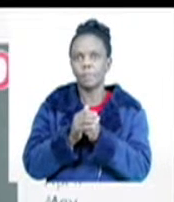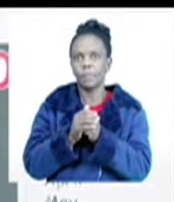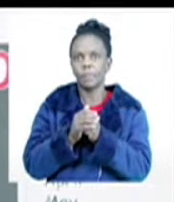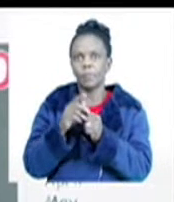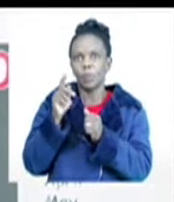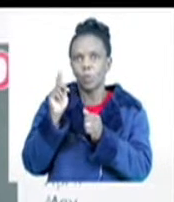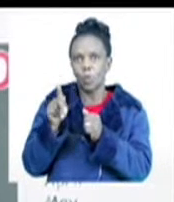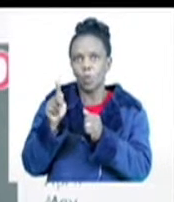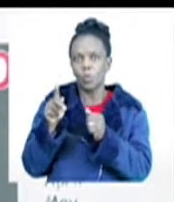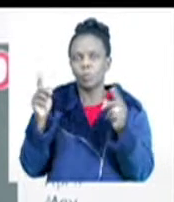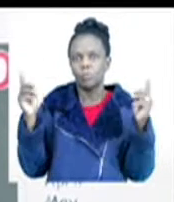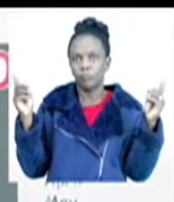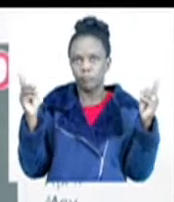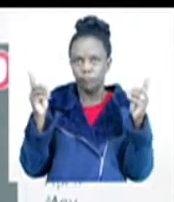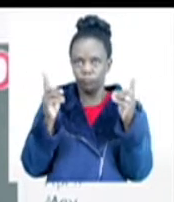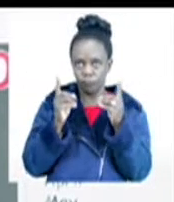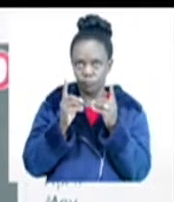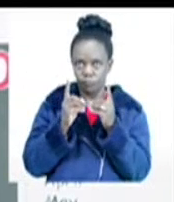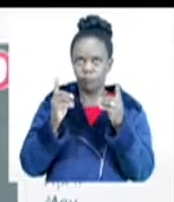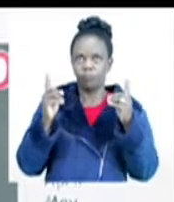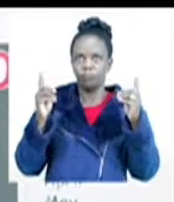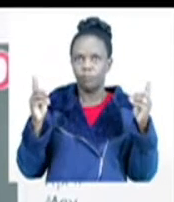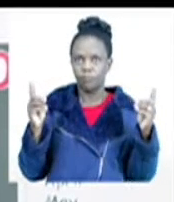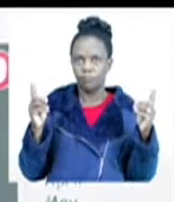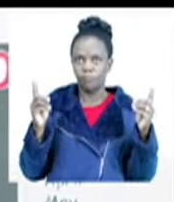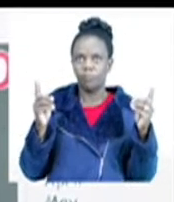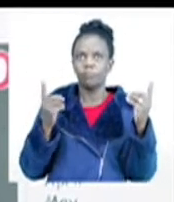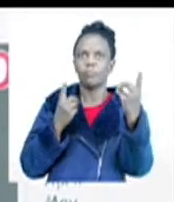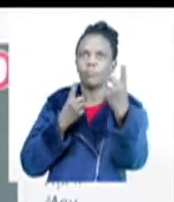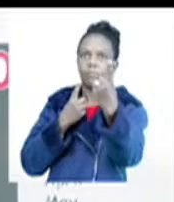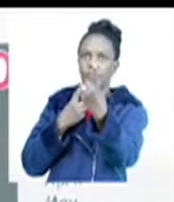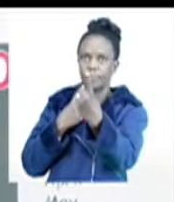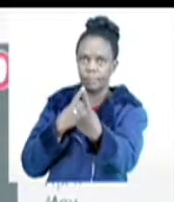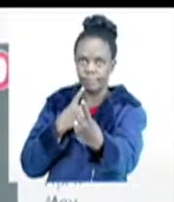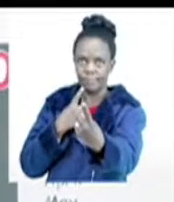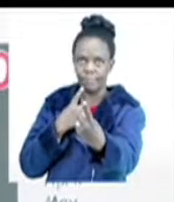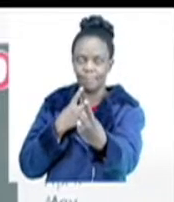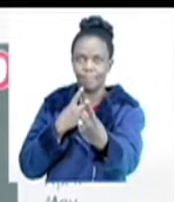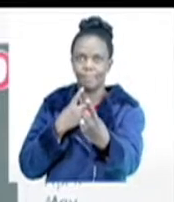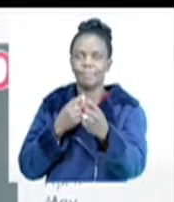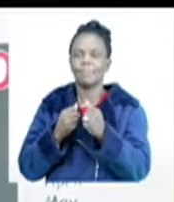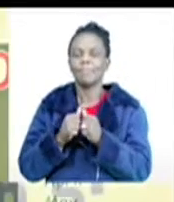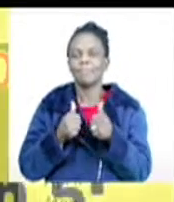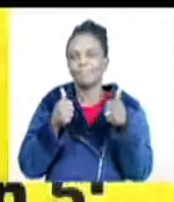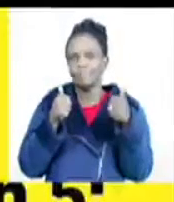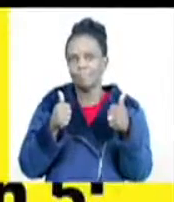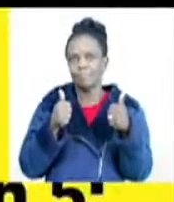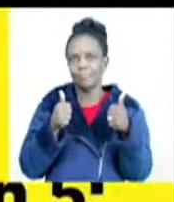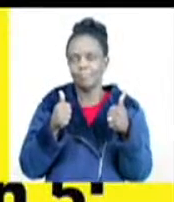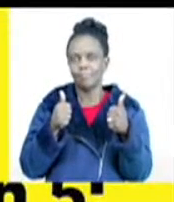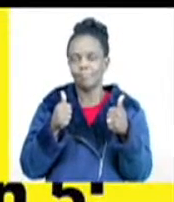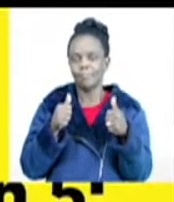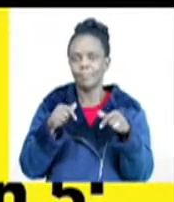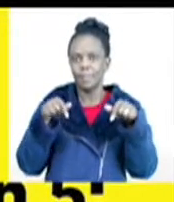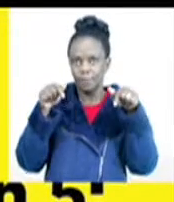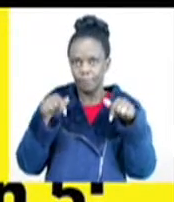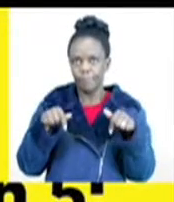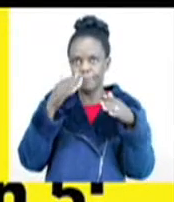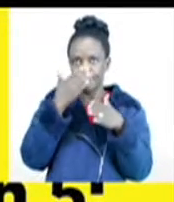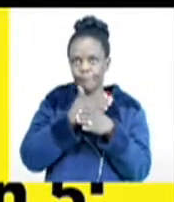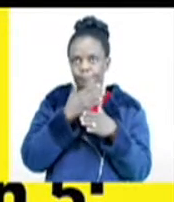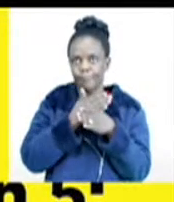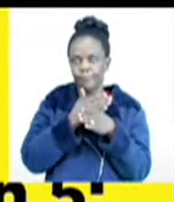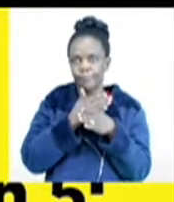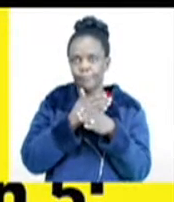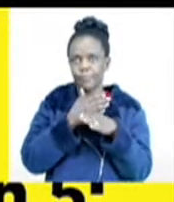your social distancing next to you and in front of you. Well done. Our lesson